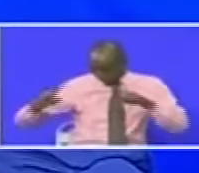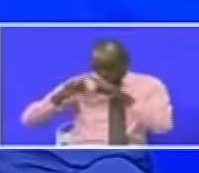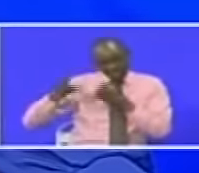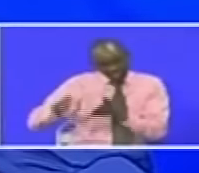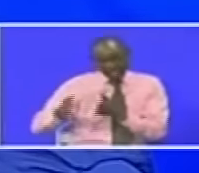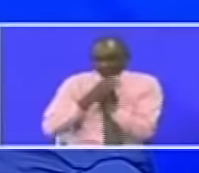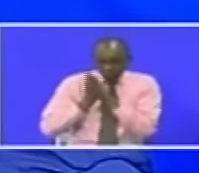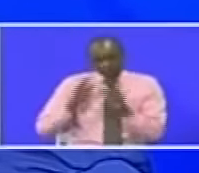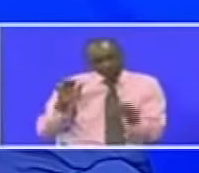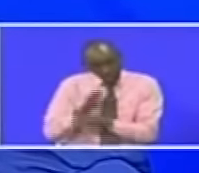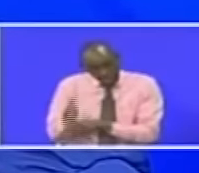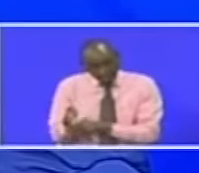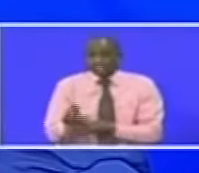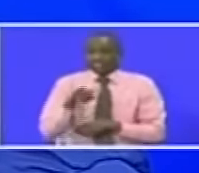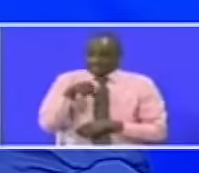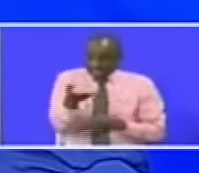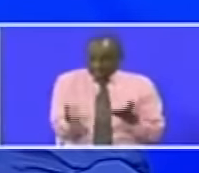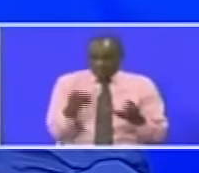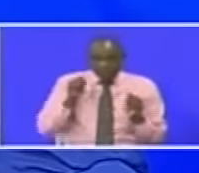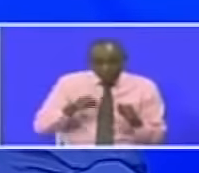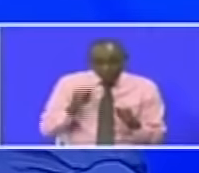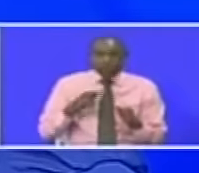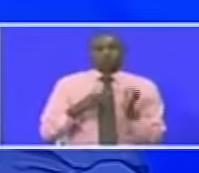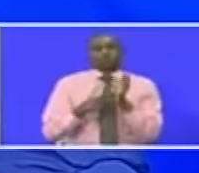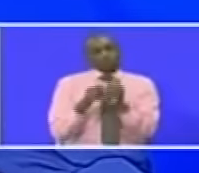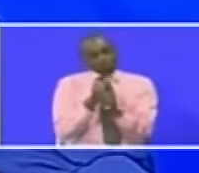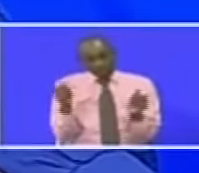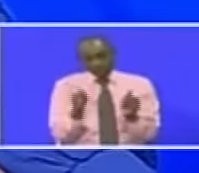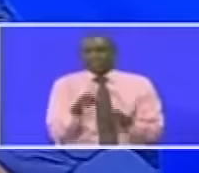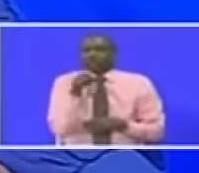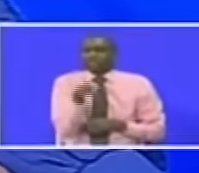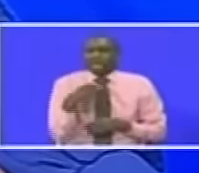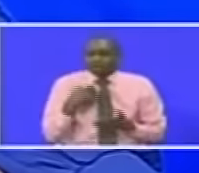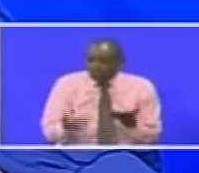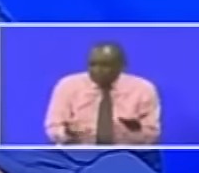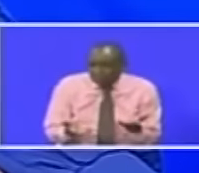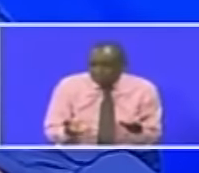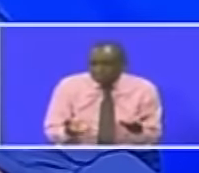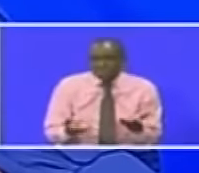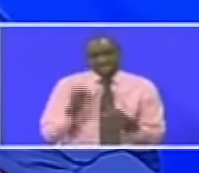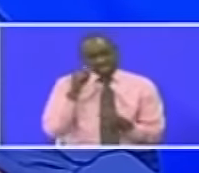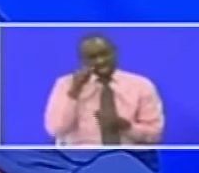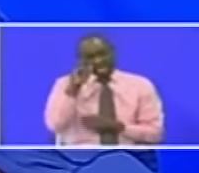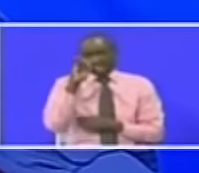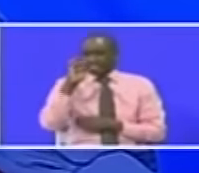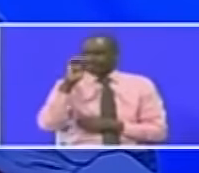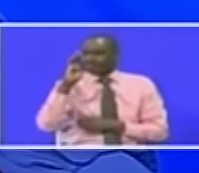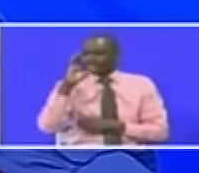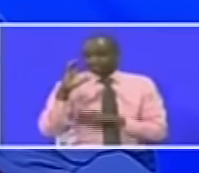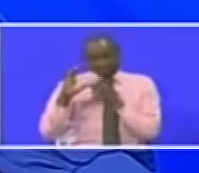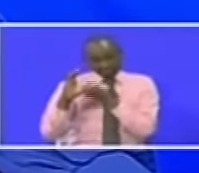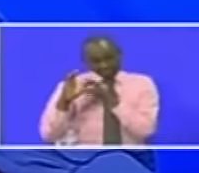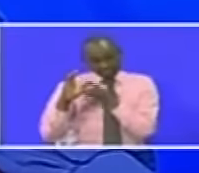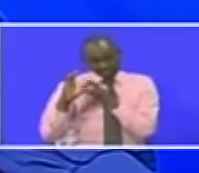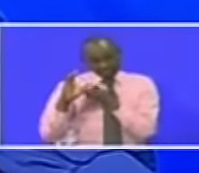forget, and you do not want to miss our editorial on the show tonight. But first, today's top stories. The chairman of the Independent Electoral and